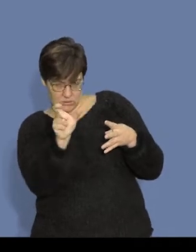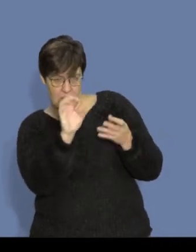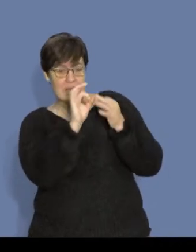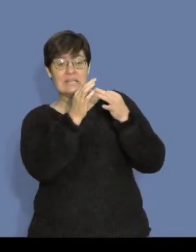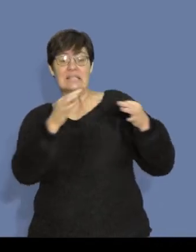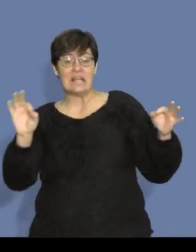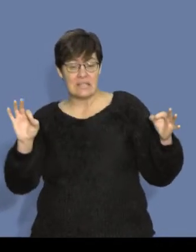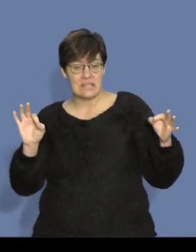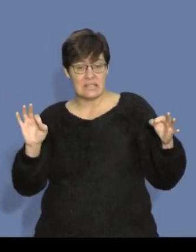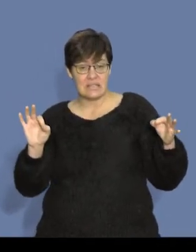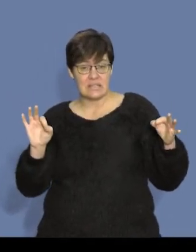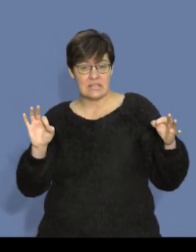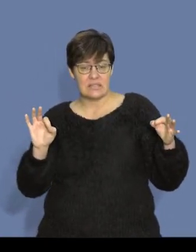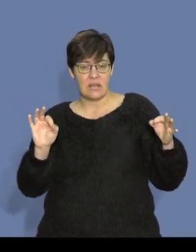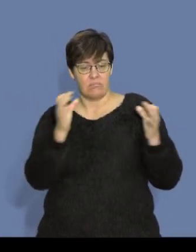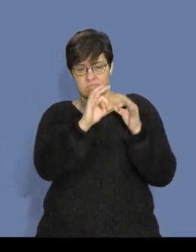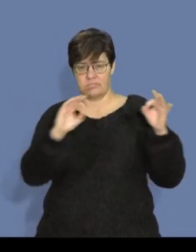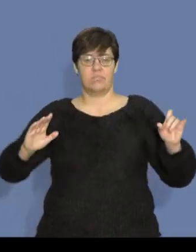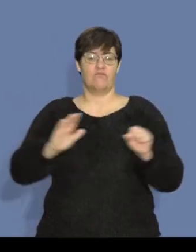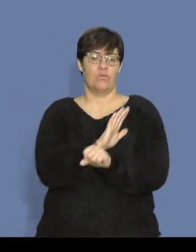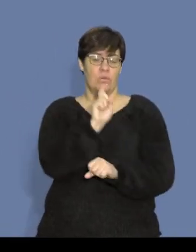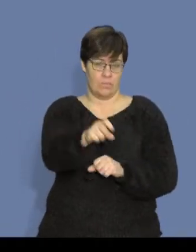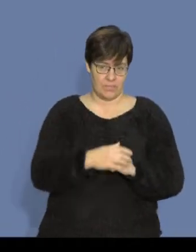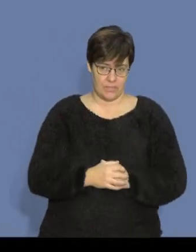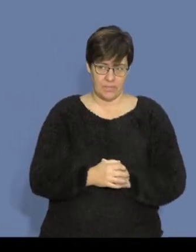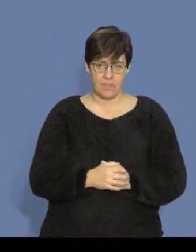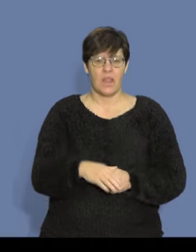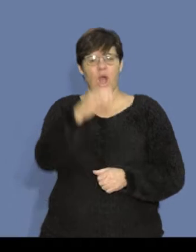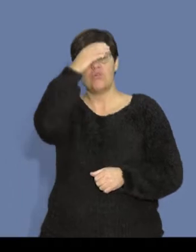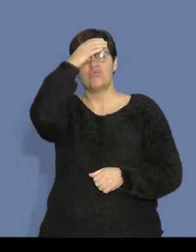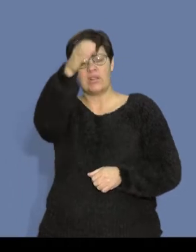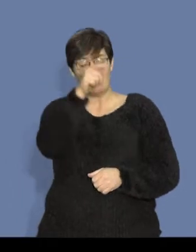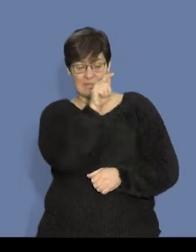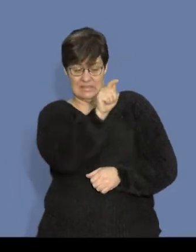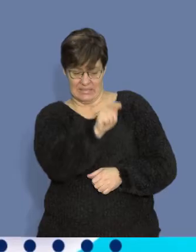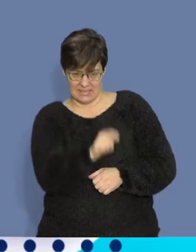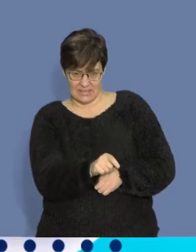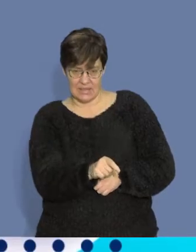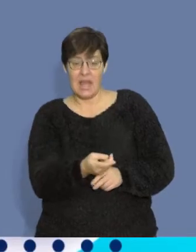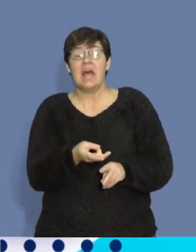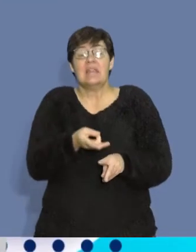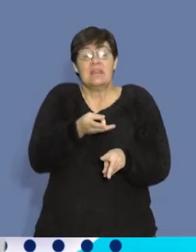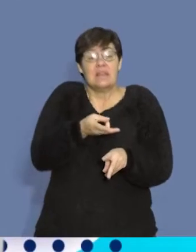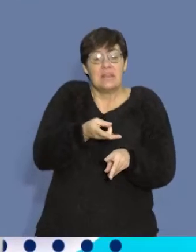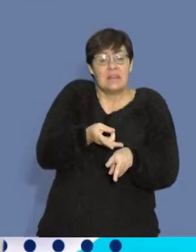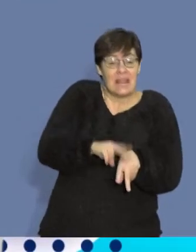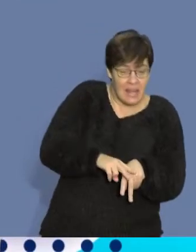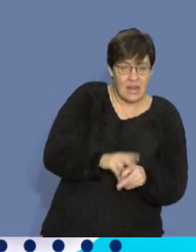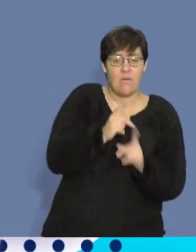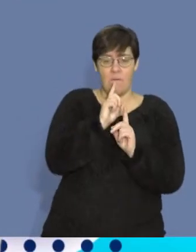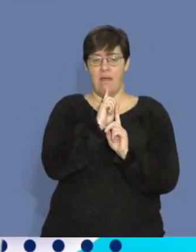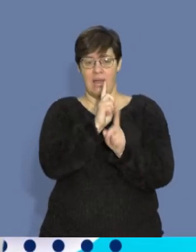sentences listed. Right, let us discuss these concepts before we go into the